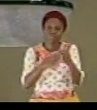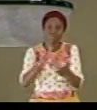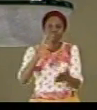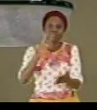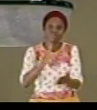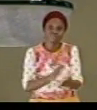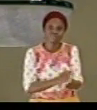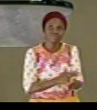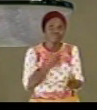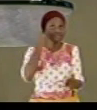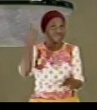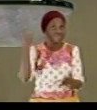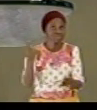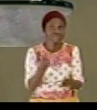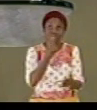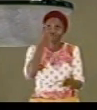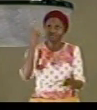settled